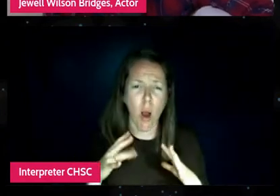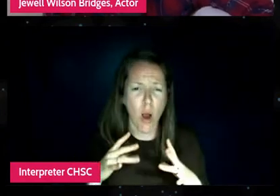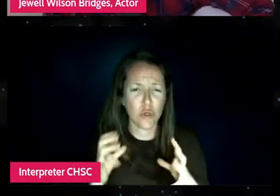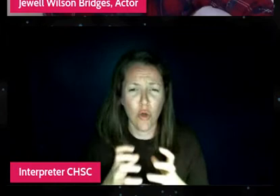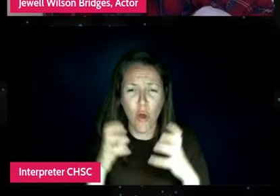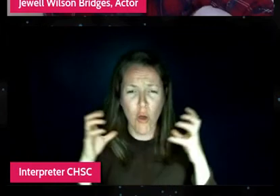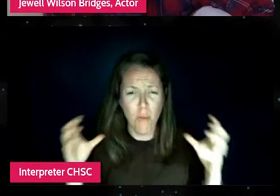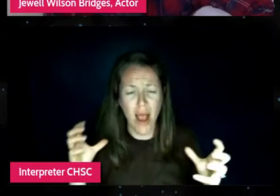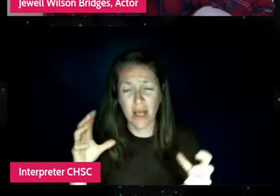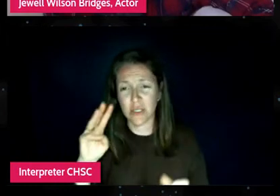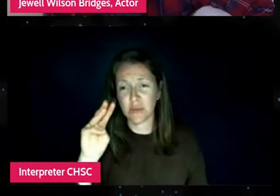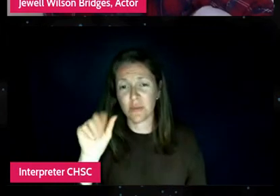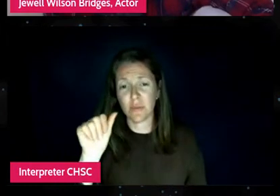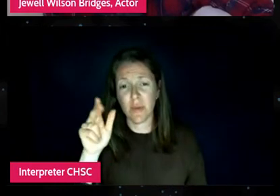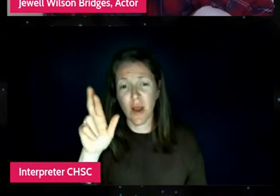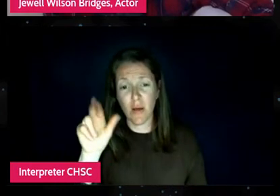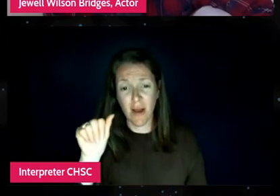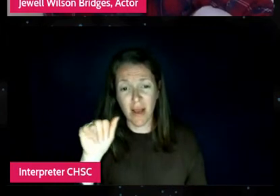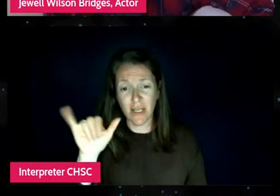Maren Jensen,